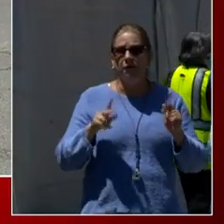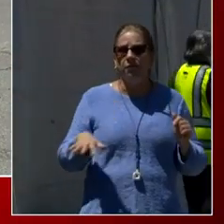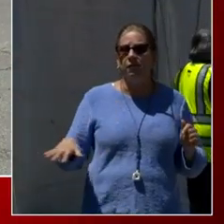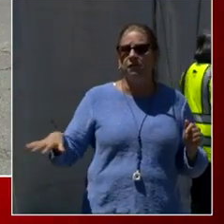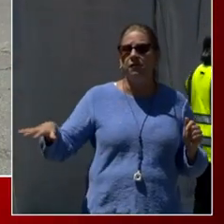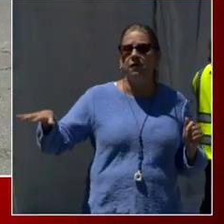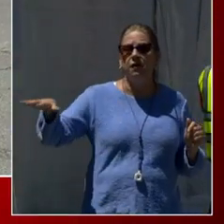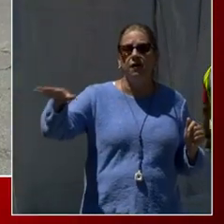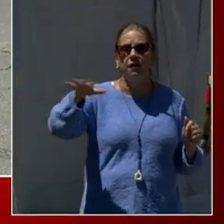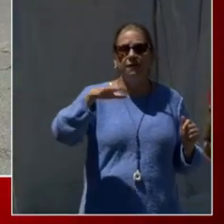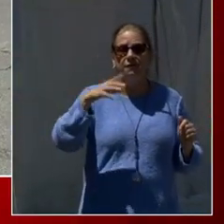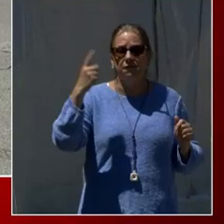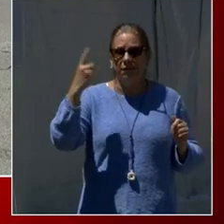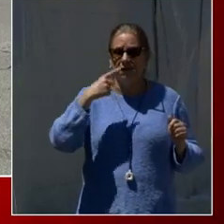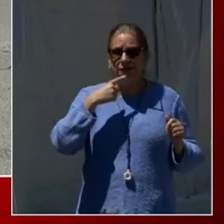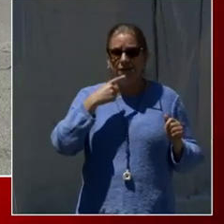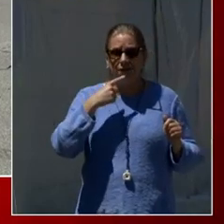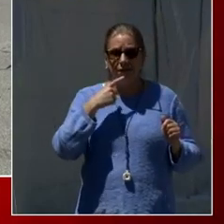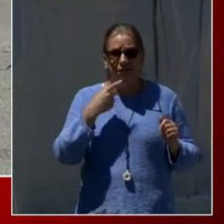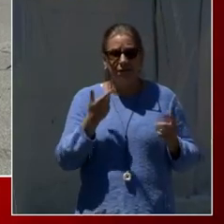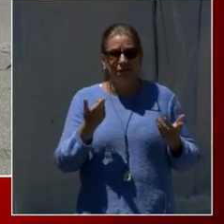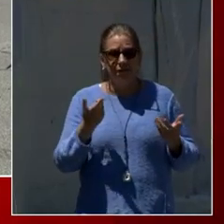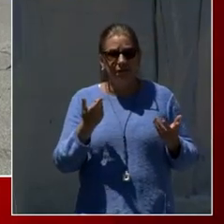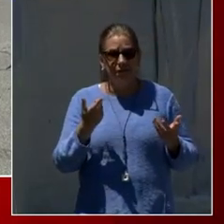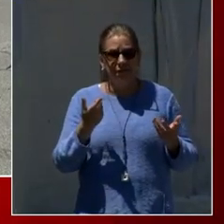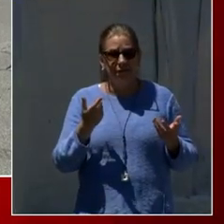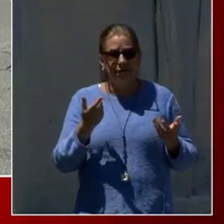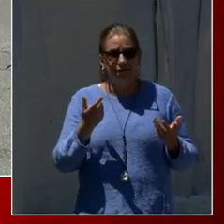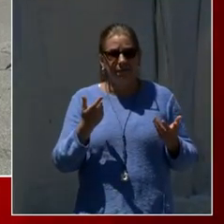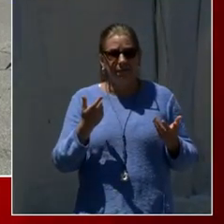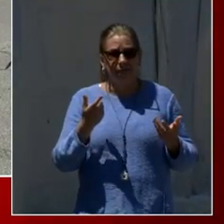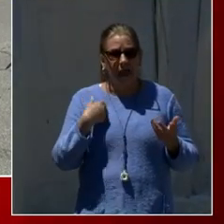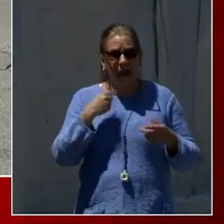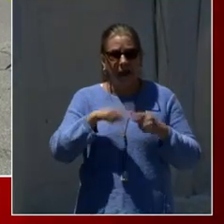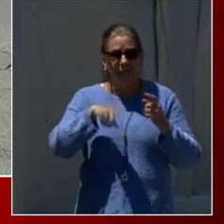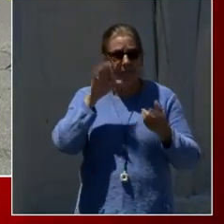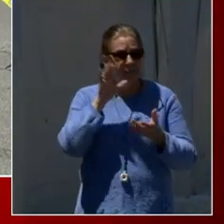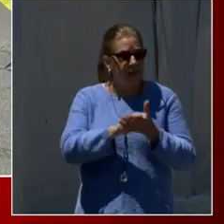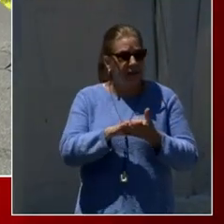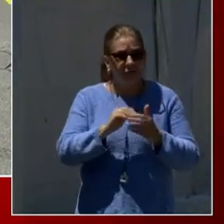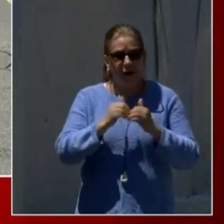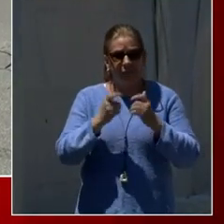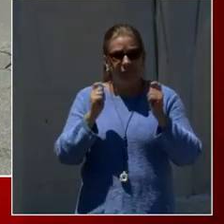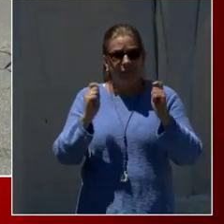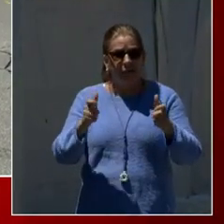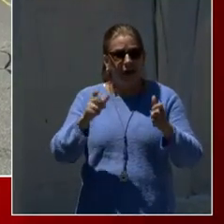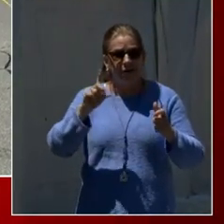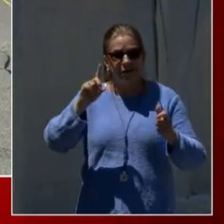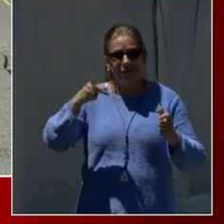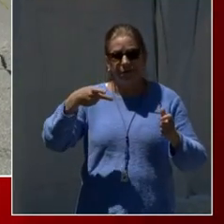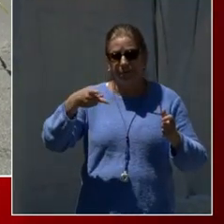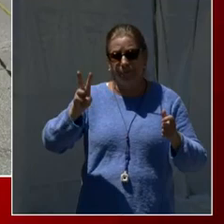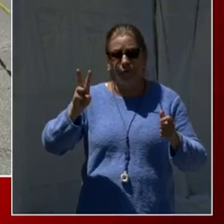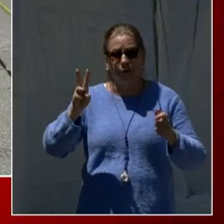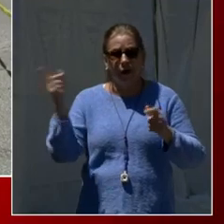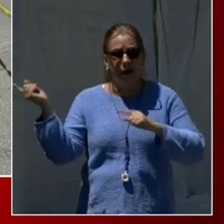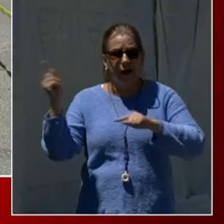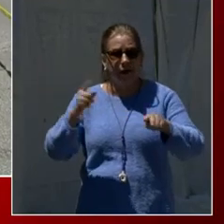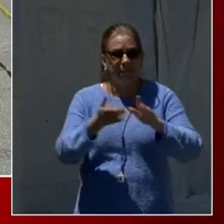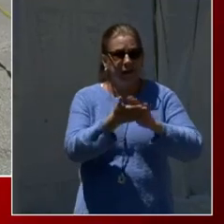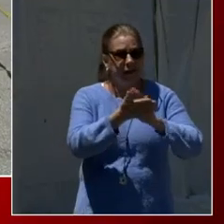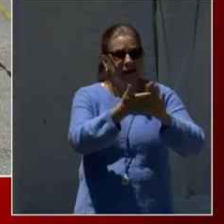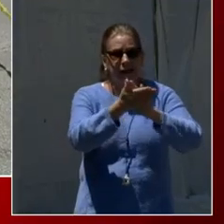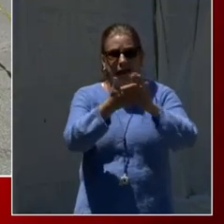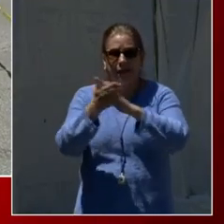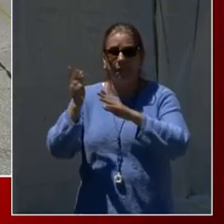not going to believe how quickly DPW got out to clean up." And I've been through many neighborhoods,